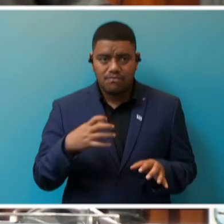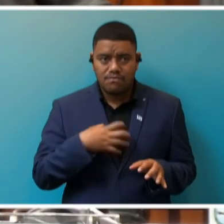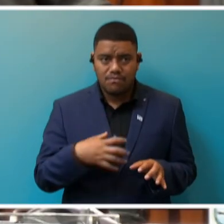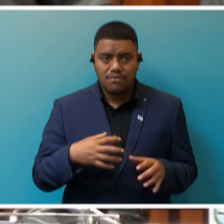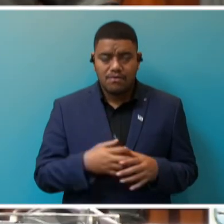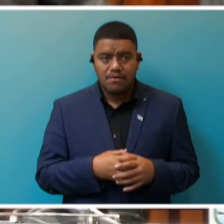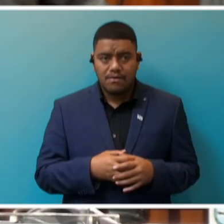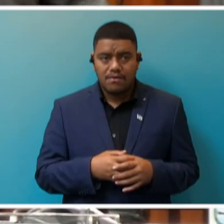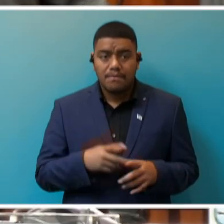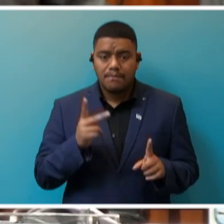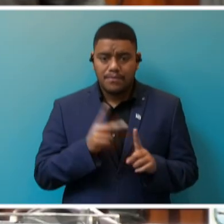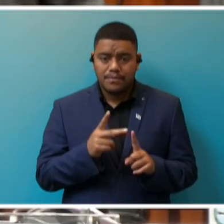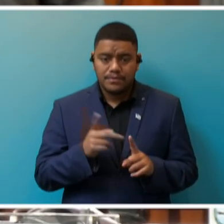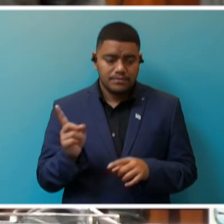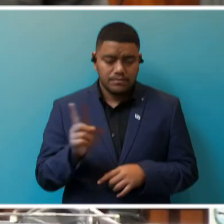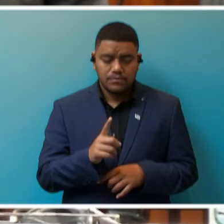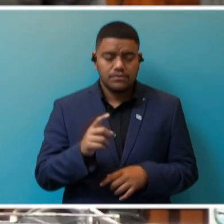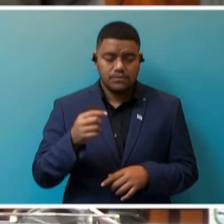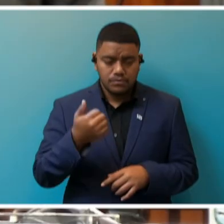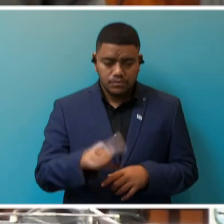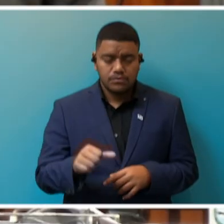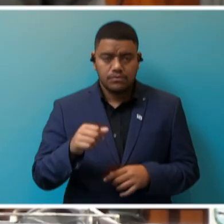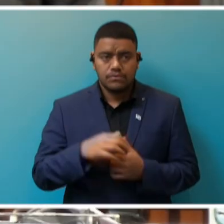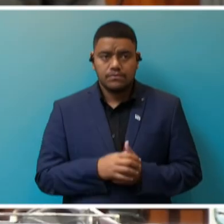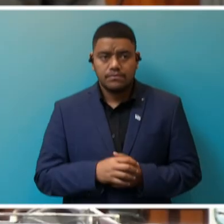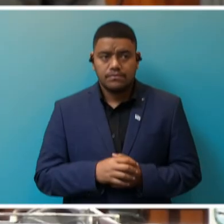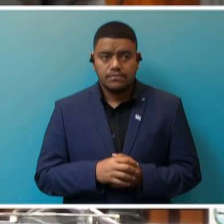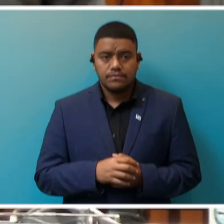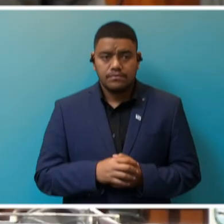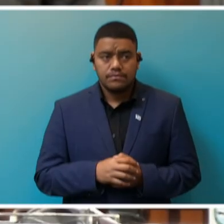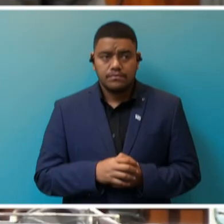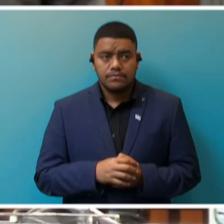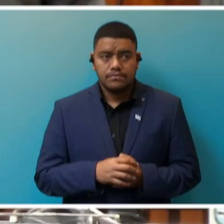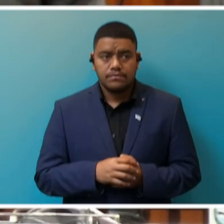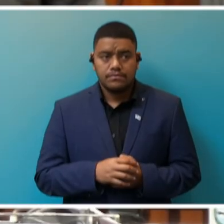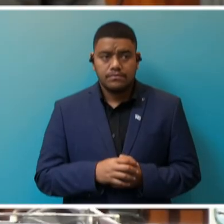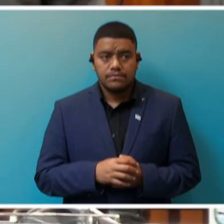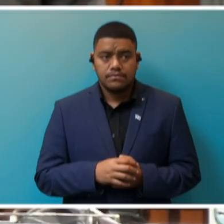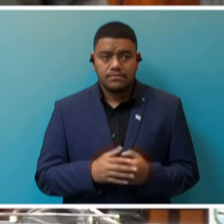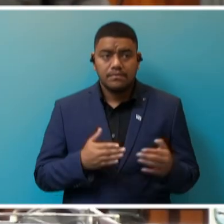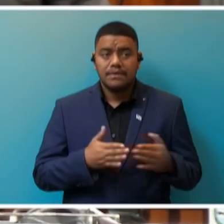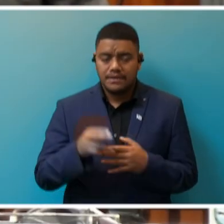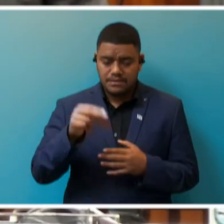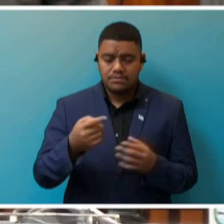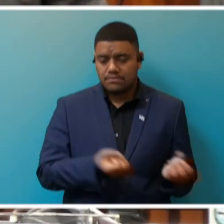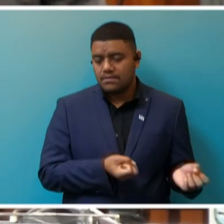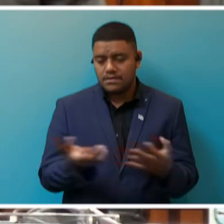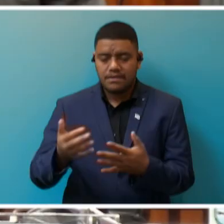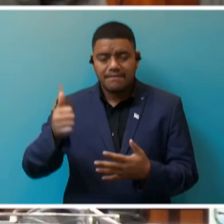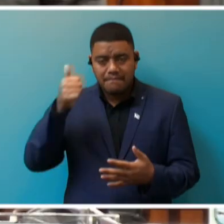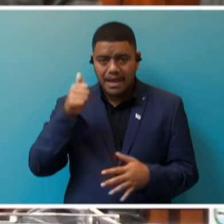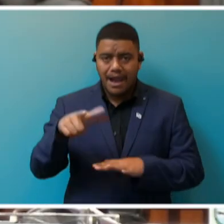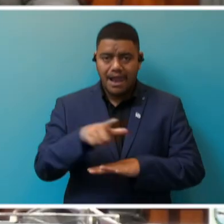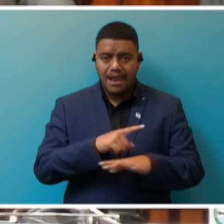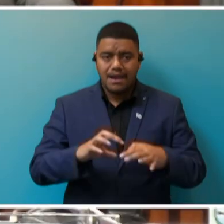the purpose in which was initially acquired, needs to be reverted back to the landowners.